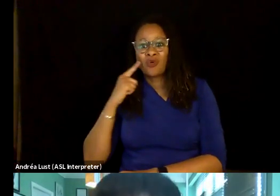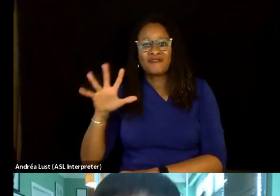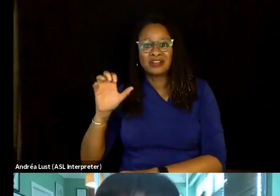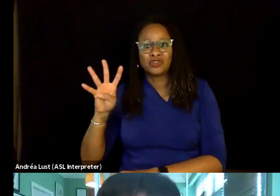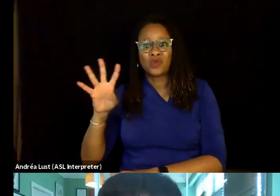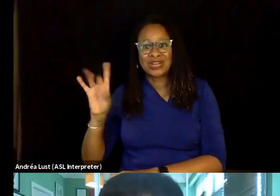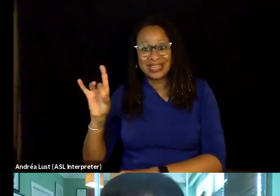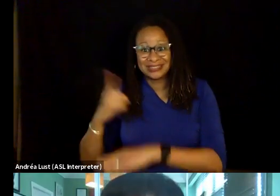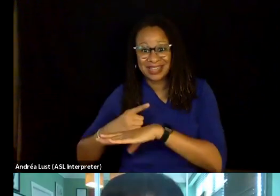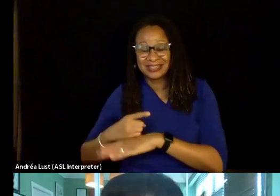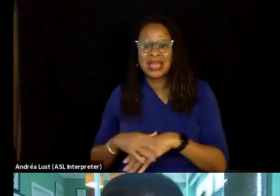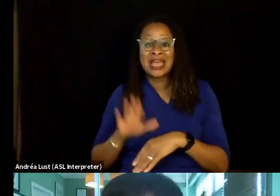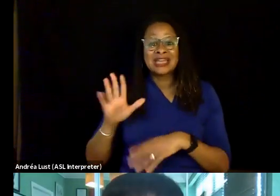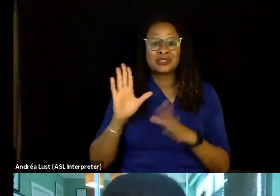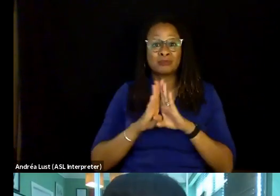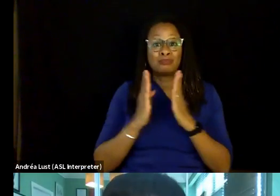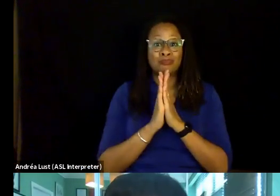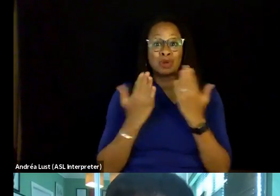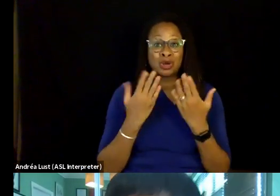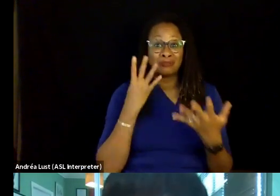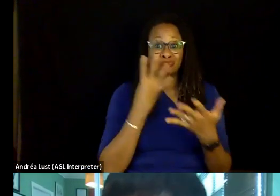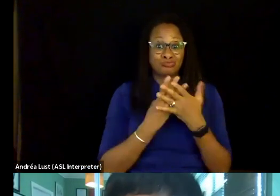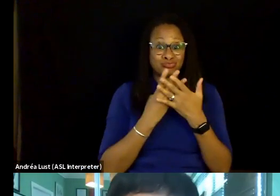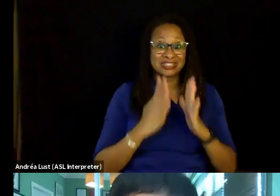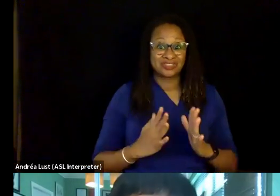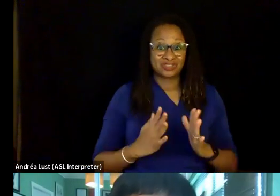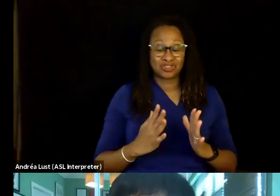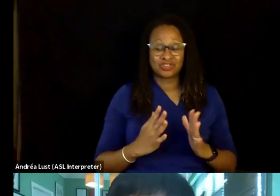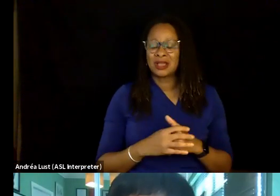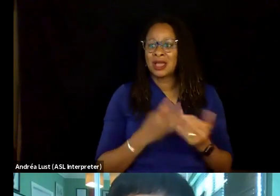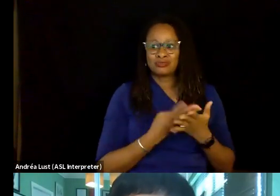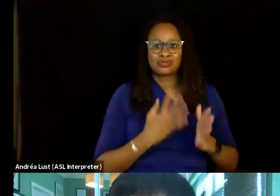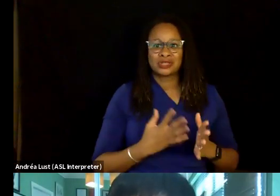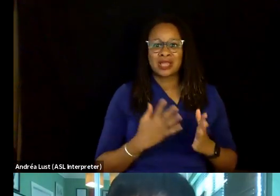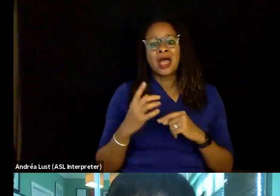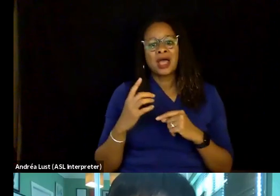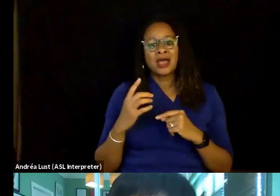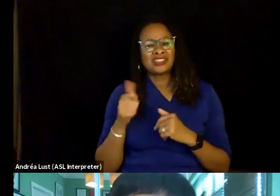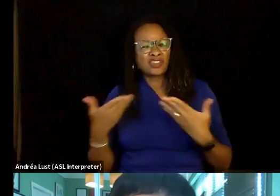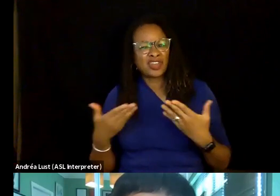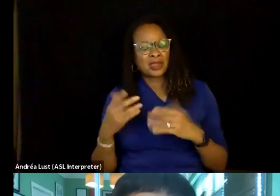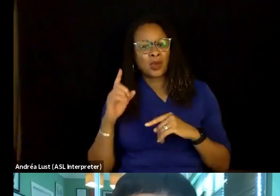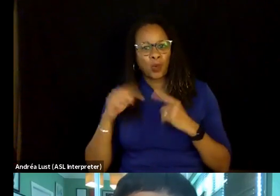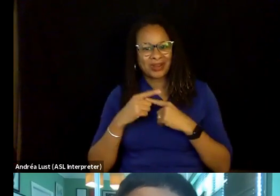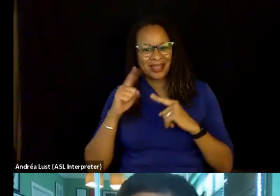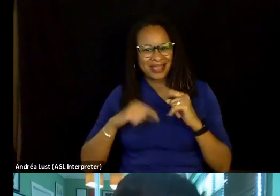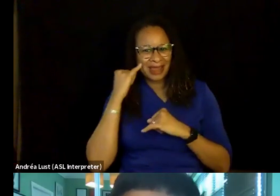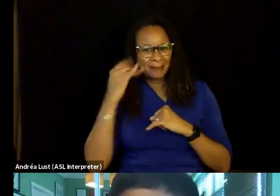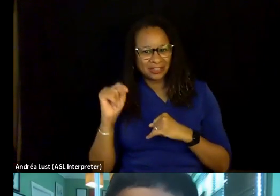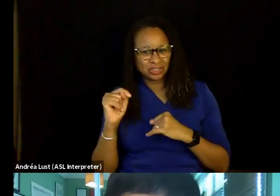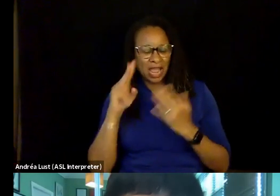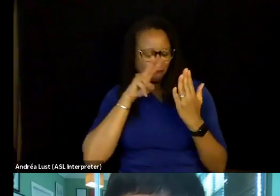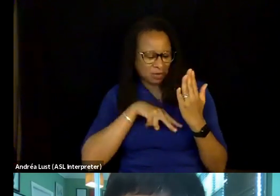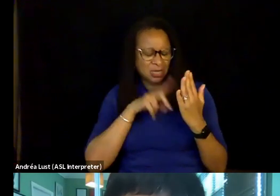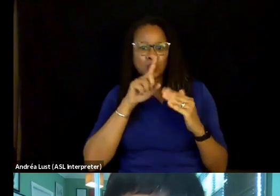Prisoner, actually was what, so I read, that's the other part. When I can't quite imagine it, then I read what other